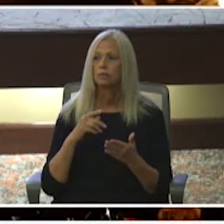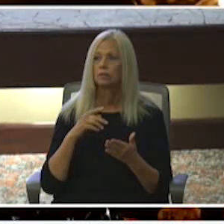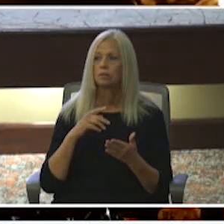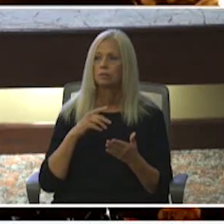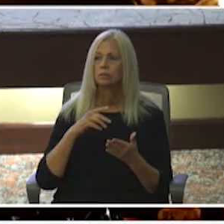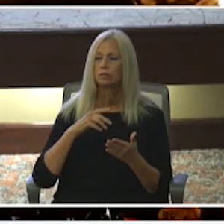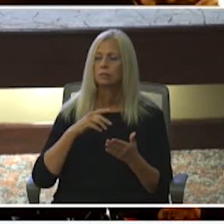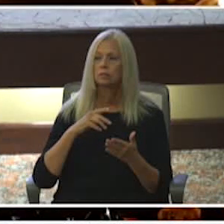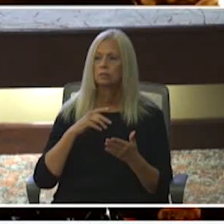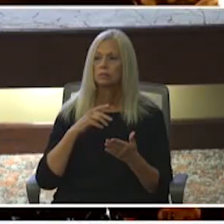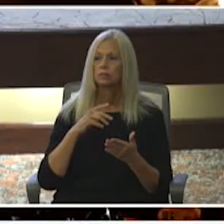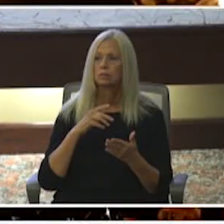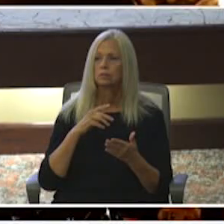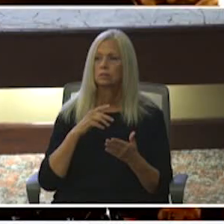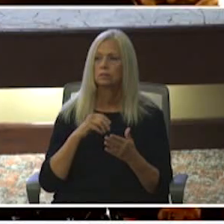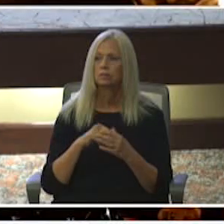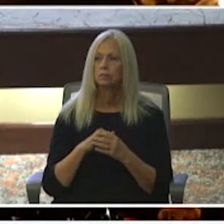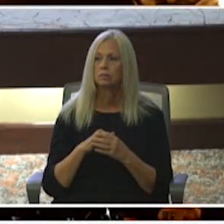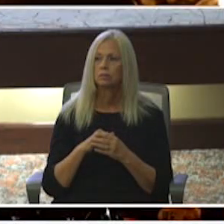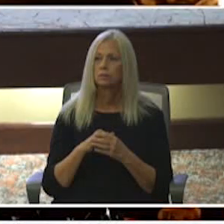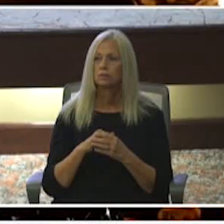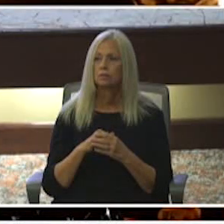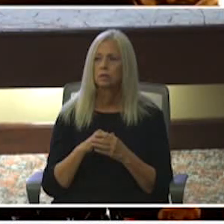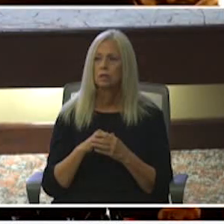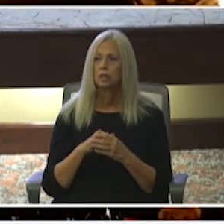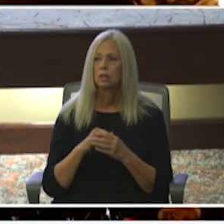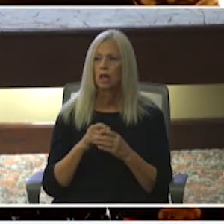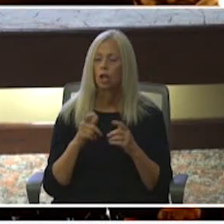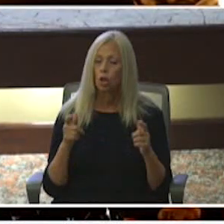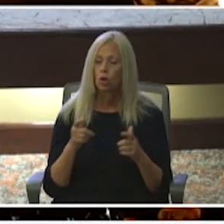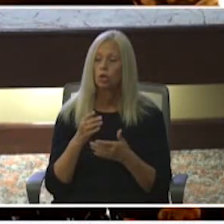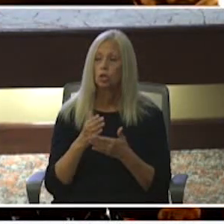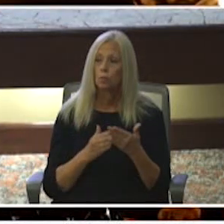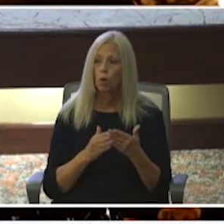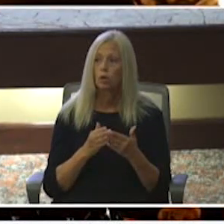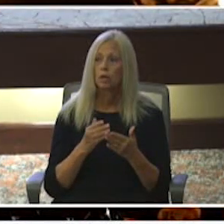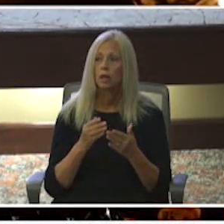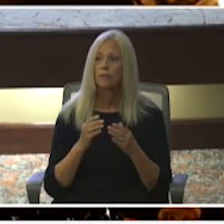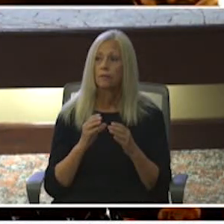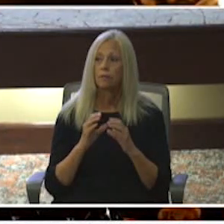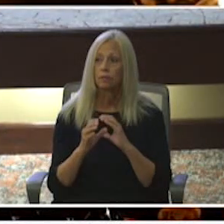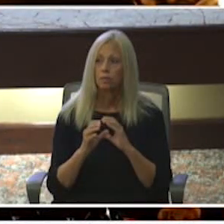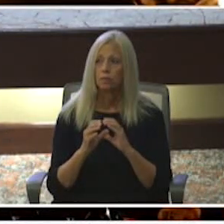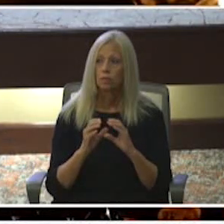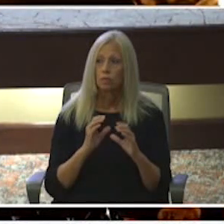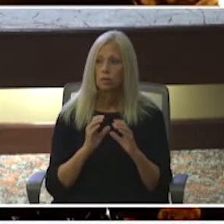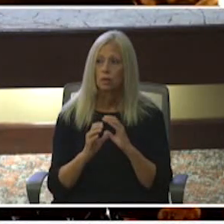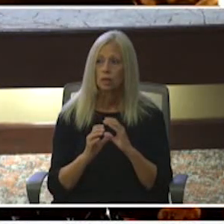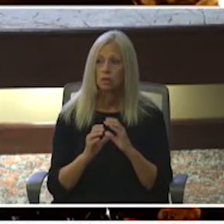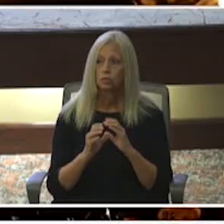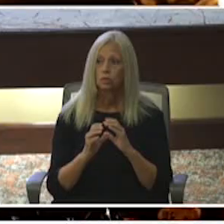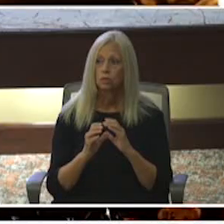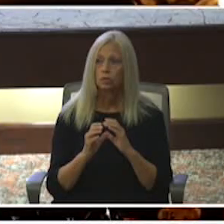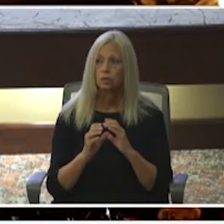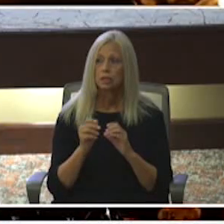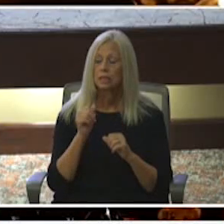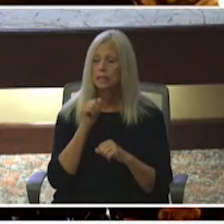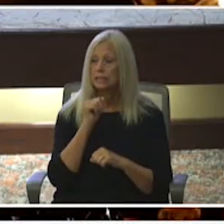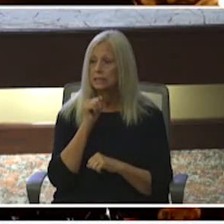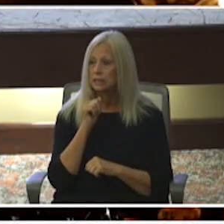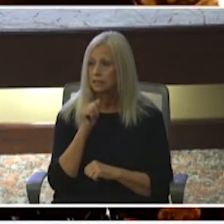that was a large part of the conversation we had during the stakeholder process of specifically not